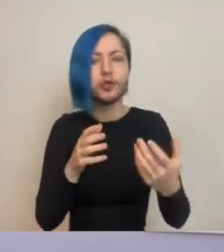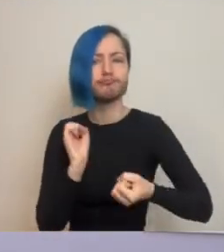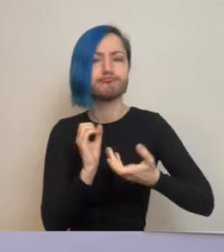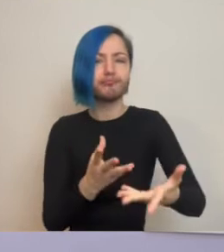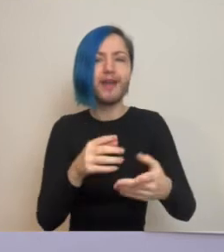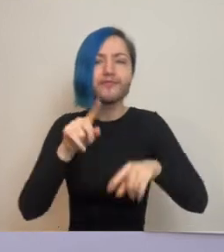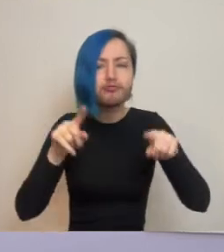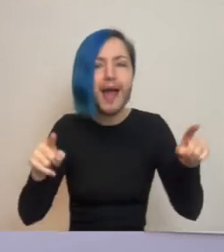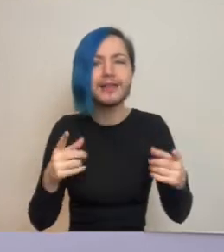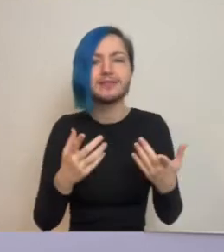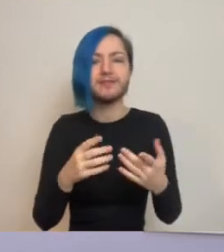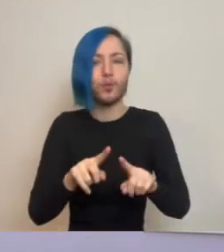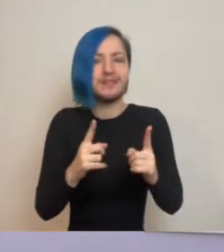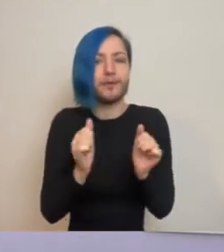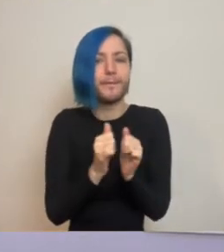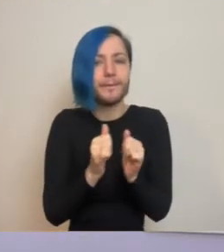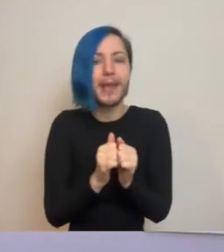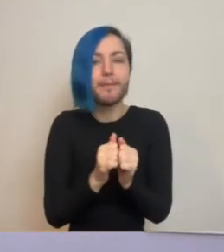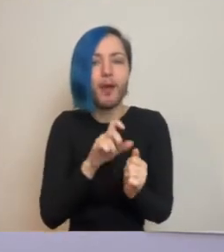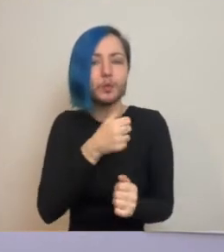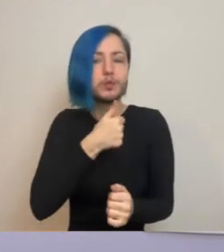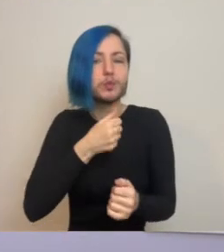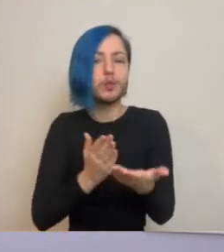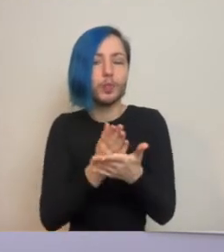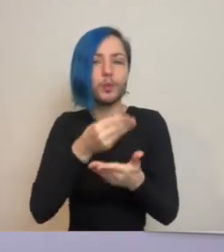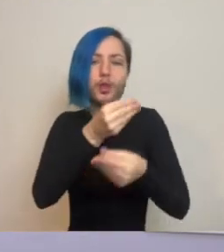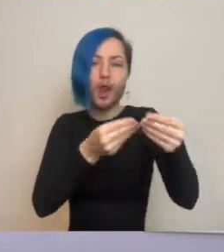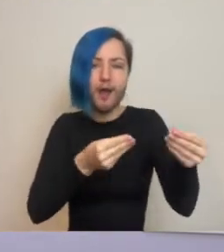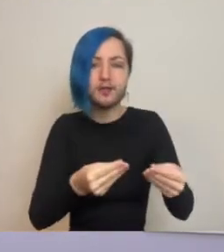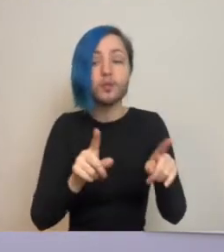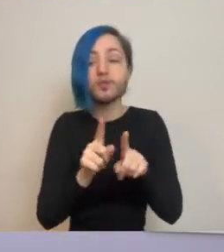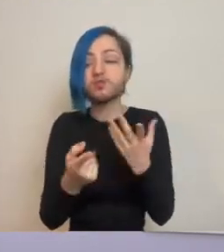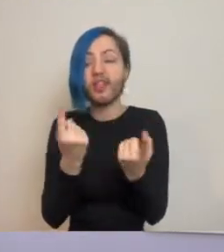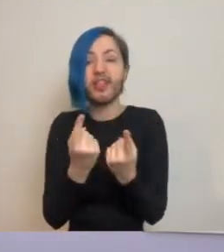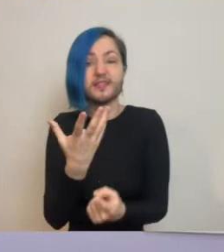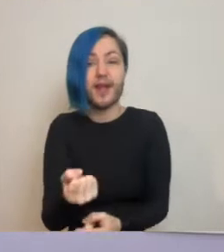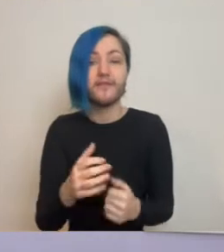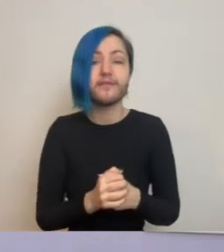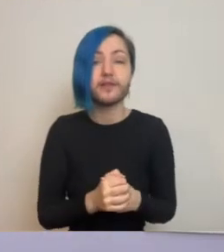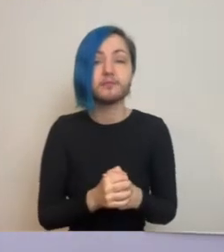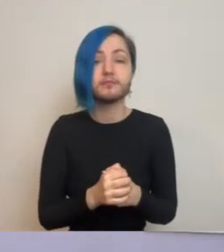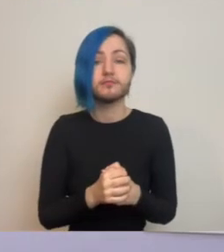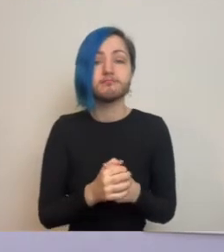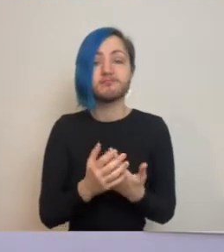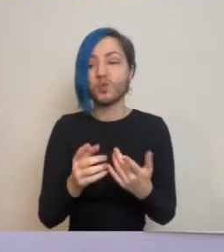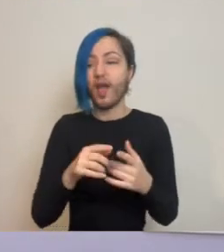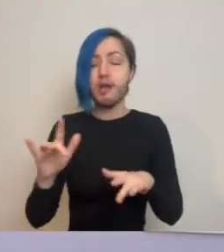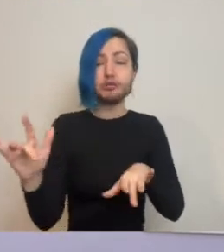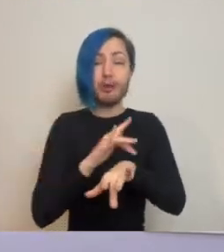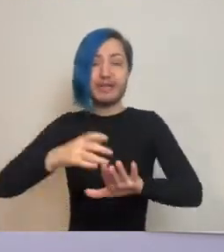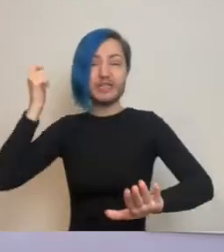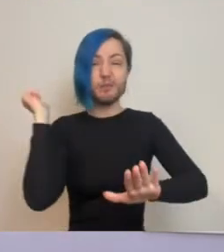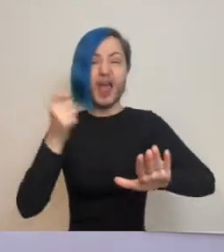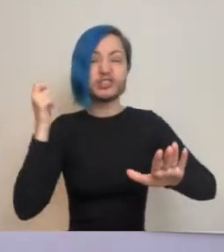bits of paper that I'm going to use for a collage. And I have other things too, where I've kind of quite dramatically splashed paper